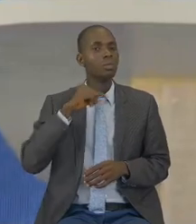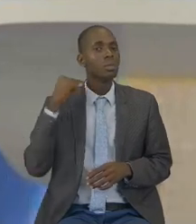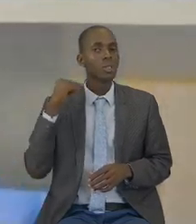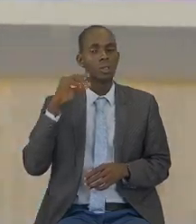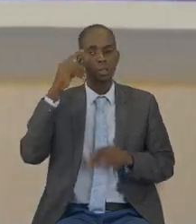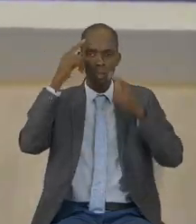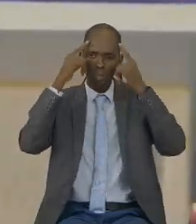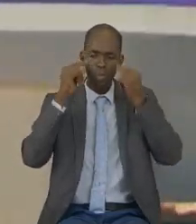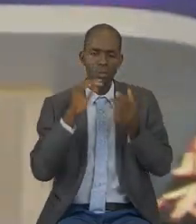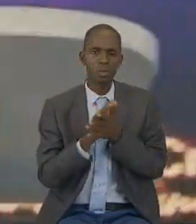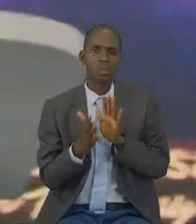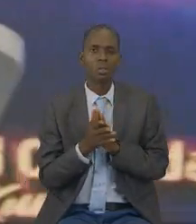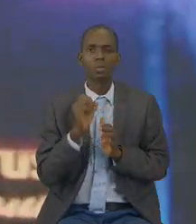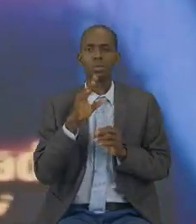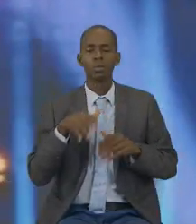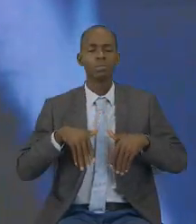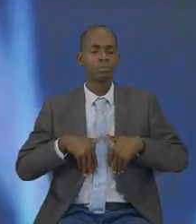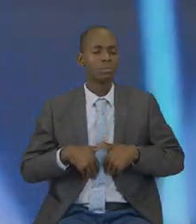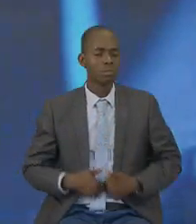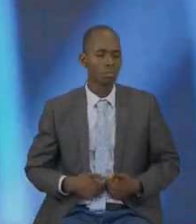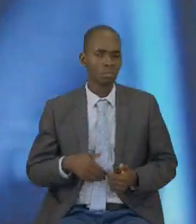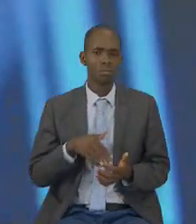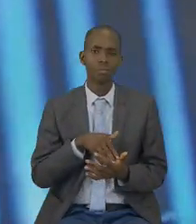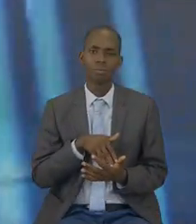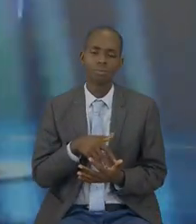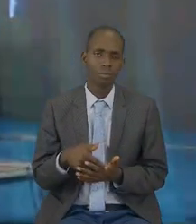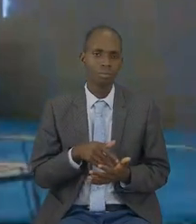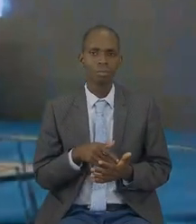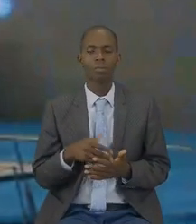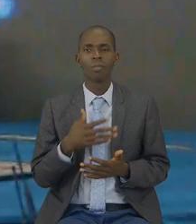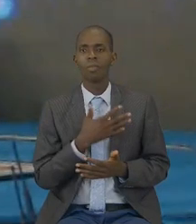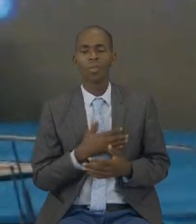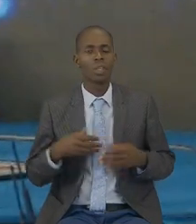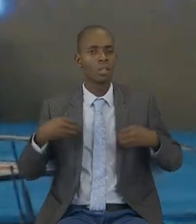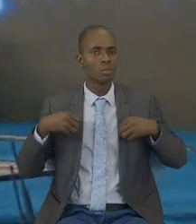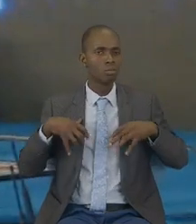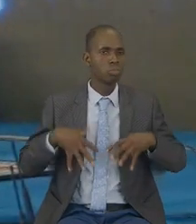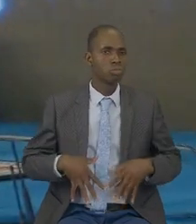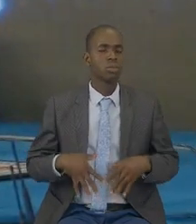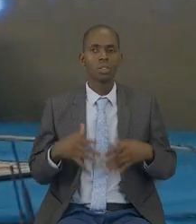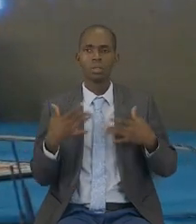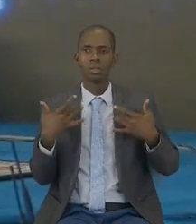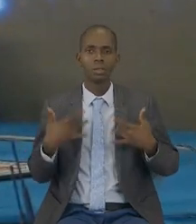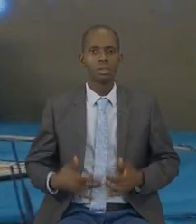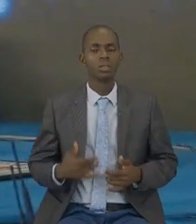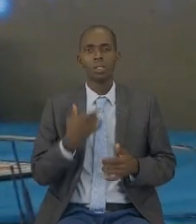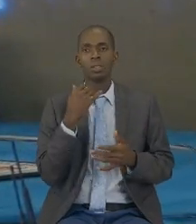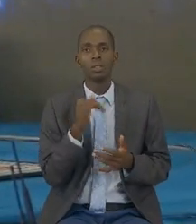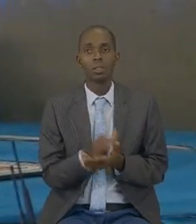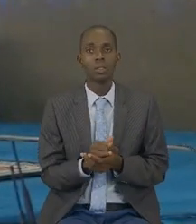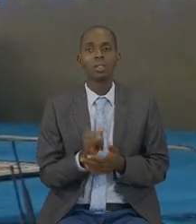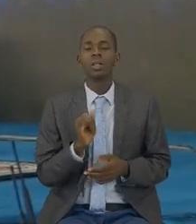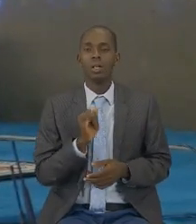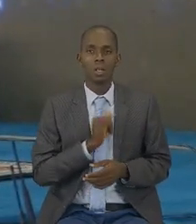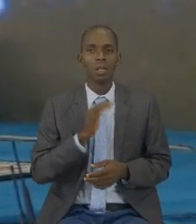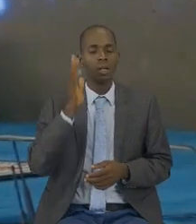so exhausted, exasperated, and discouraged. And he said, I'll talk about